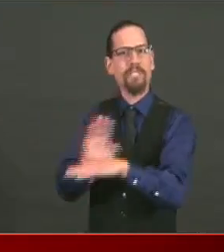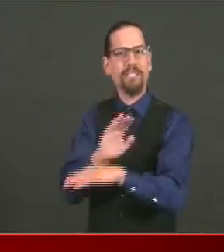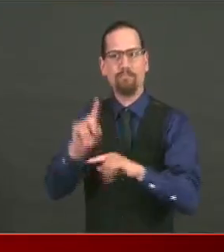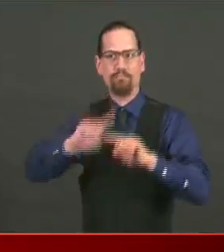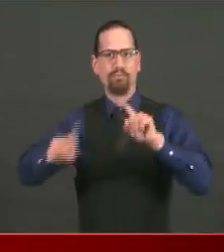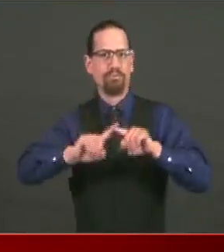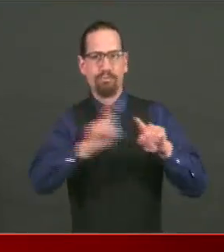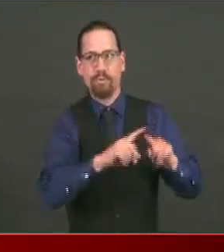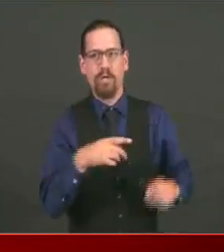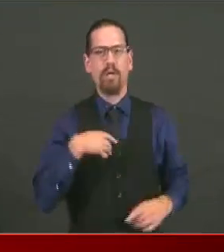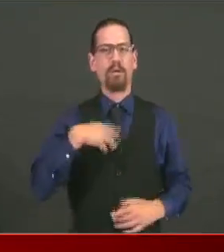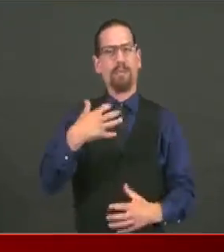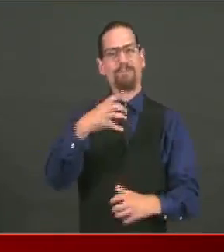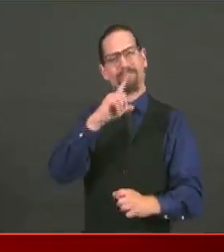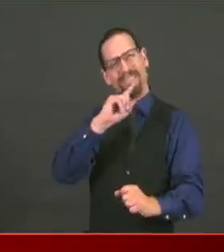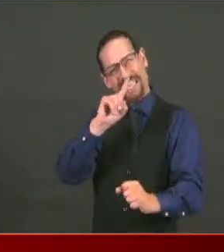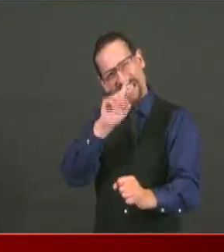have